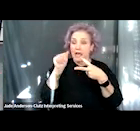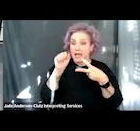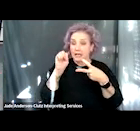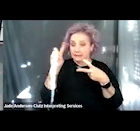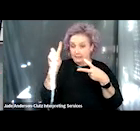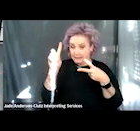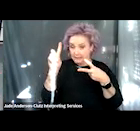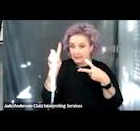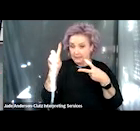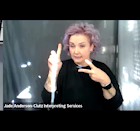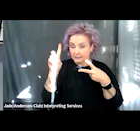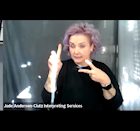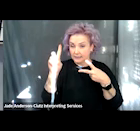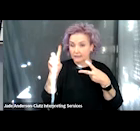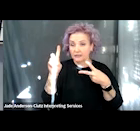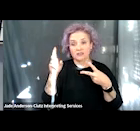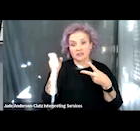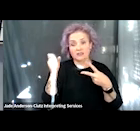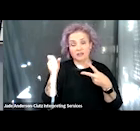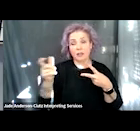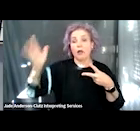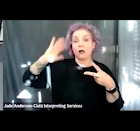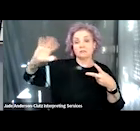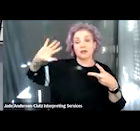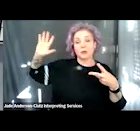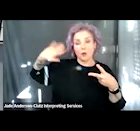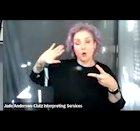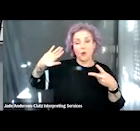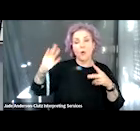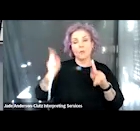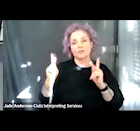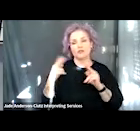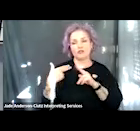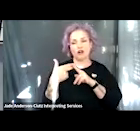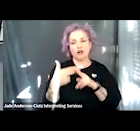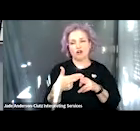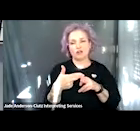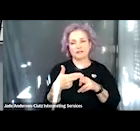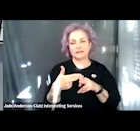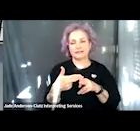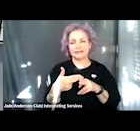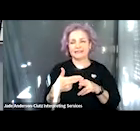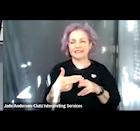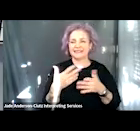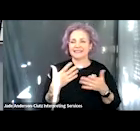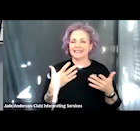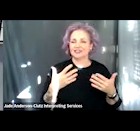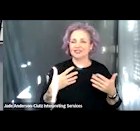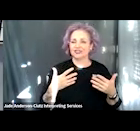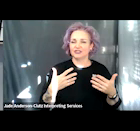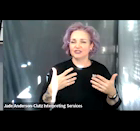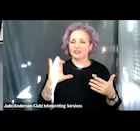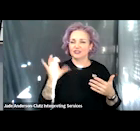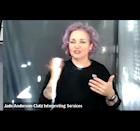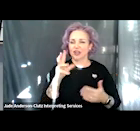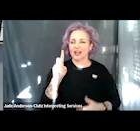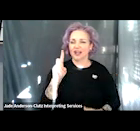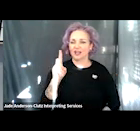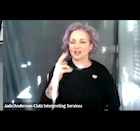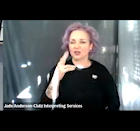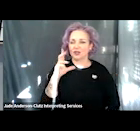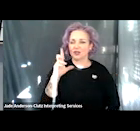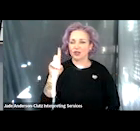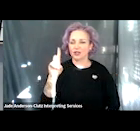was called childhood schizophrenia, but now the diagnostic criteria are quite different. So autism,